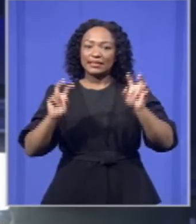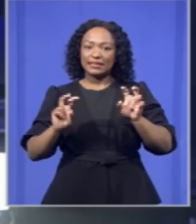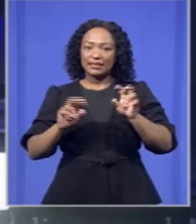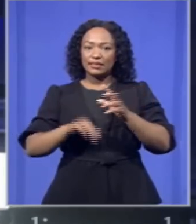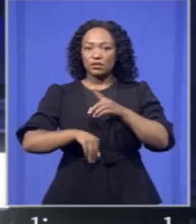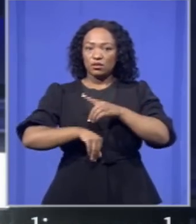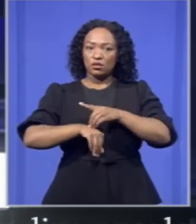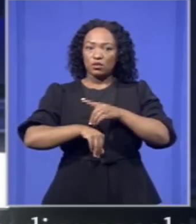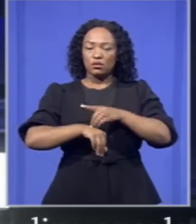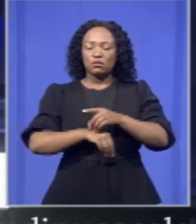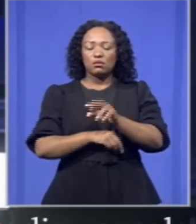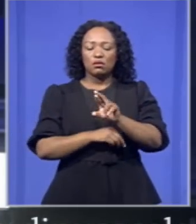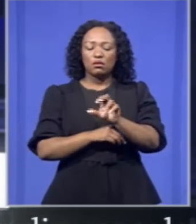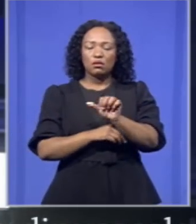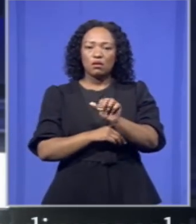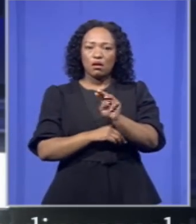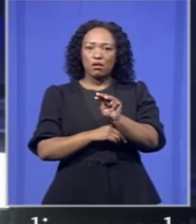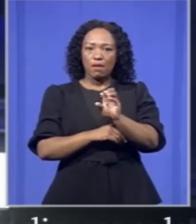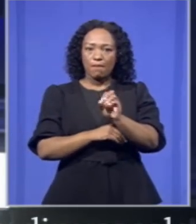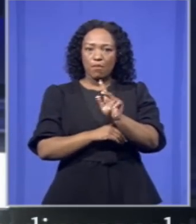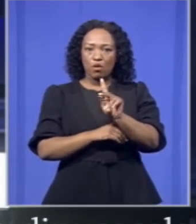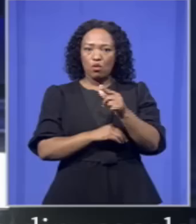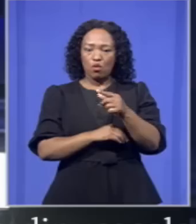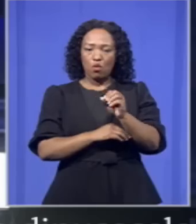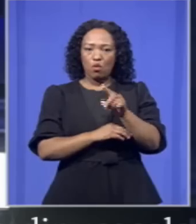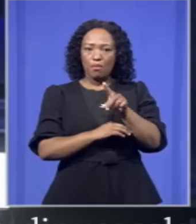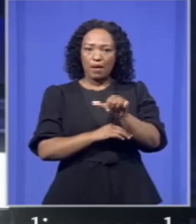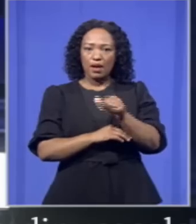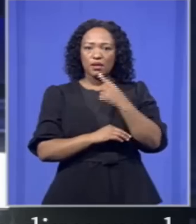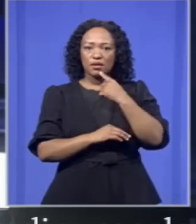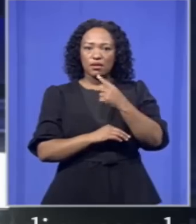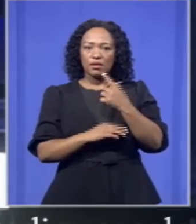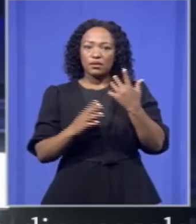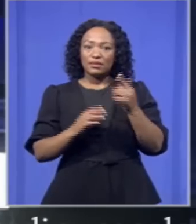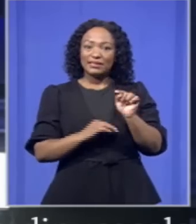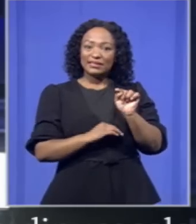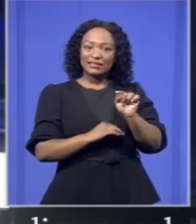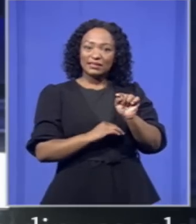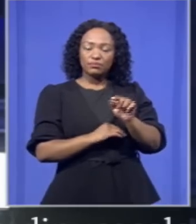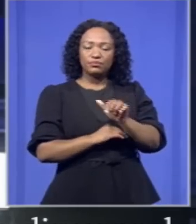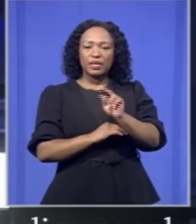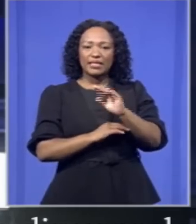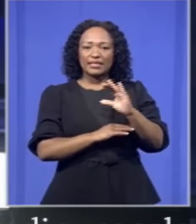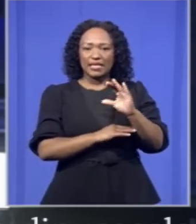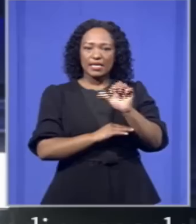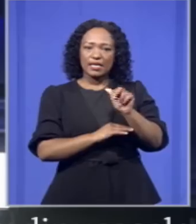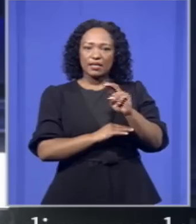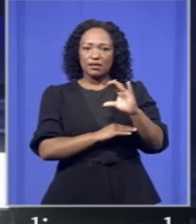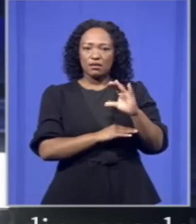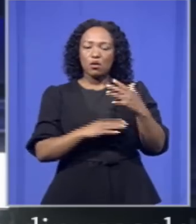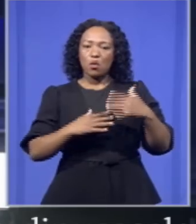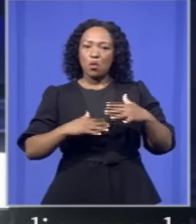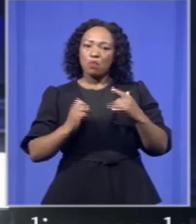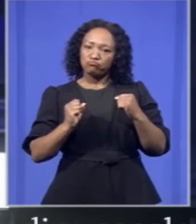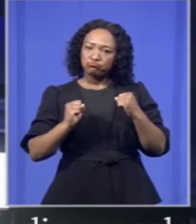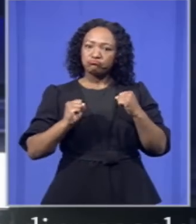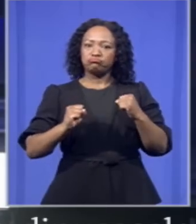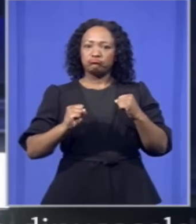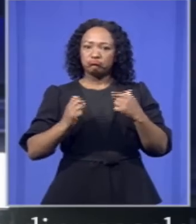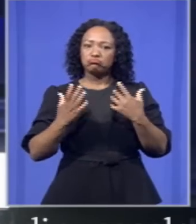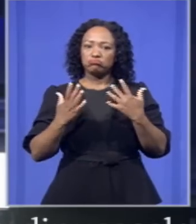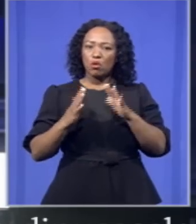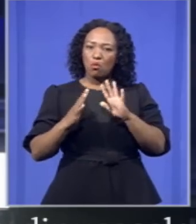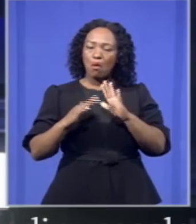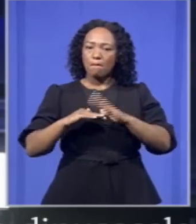re setlhopha sa tsereganyo sa dipuso selegae sa komiti khuduthamaga bosetšhaba ya ANC se matlafaditse kelotlhoko ya sona